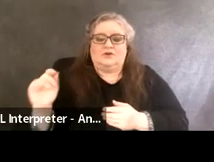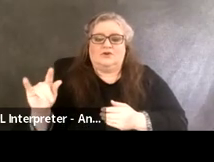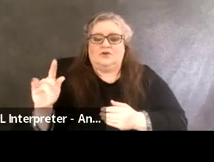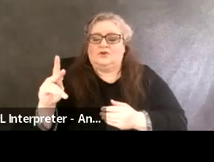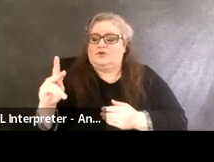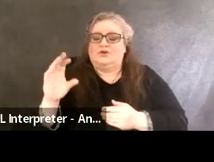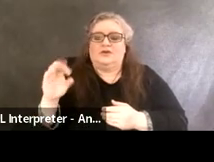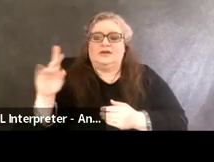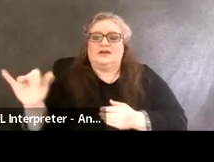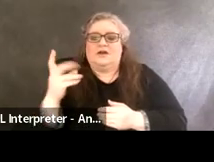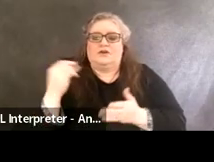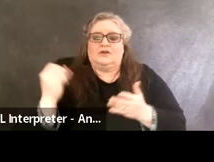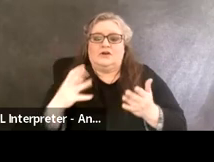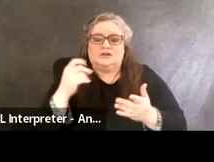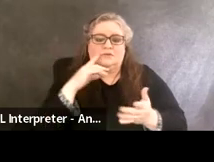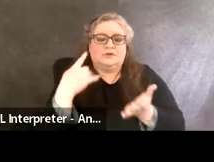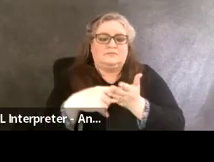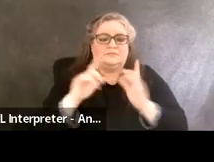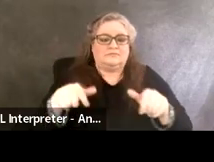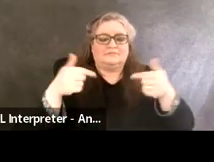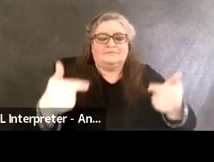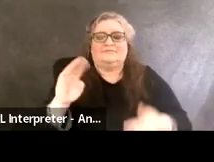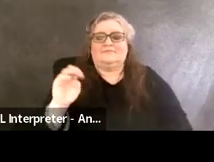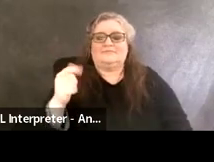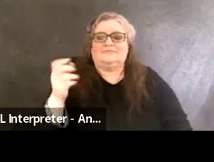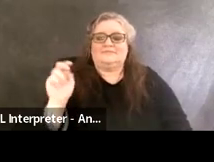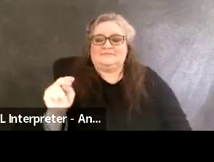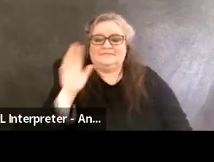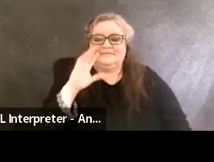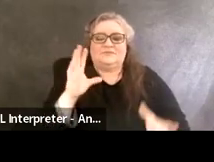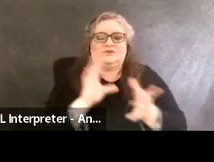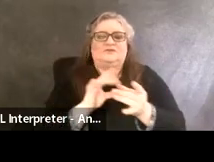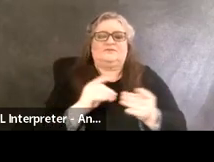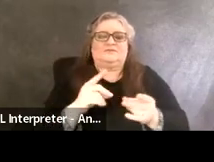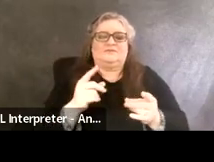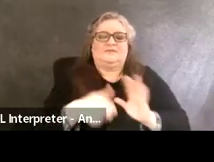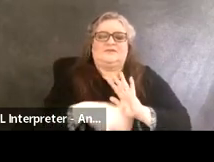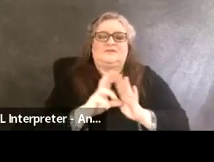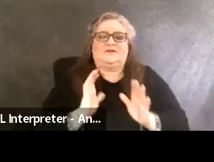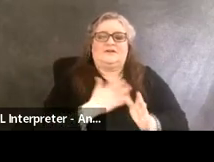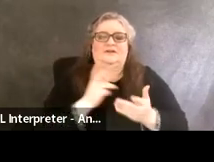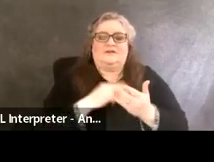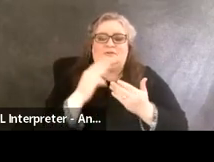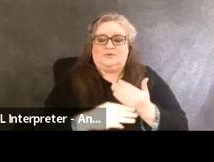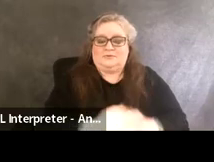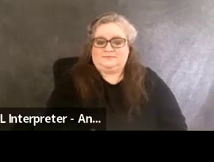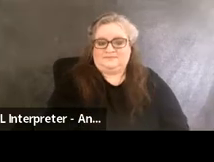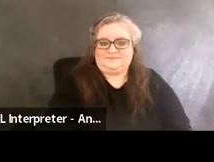talking a little bit about that. And I will pass it over to Megan, who will share an overview of our grant program that we're talking about